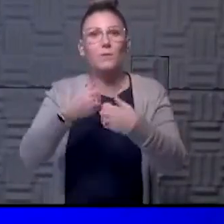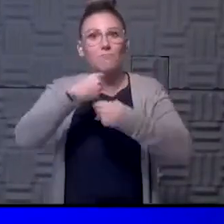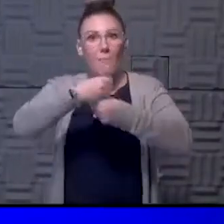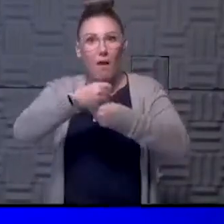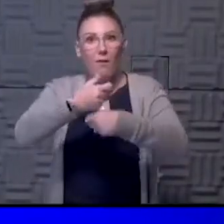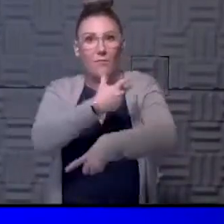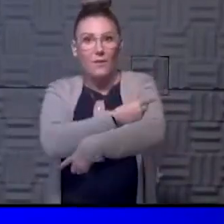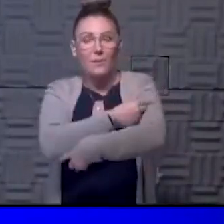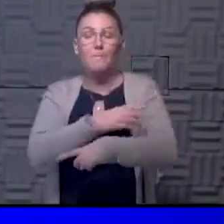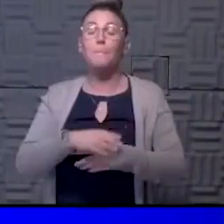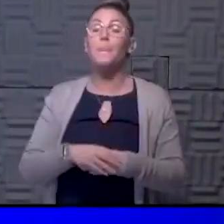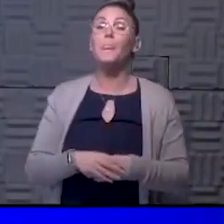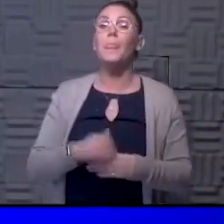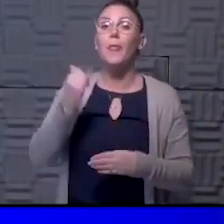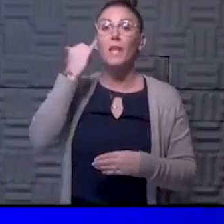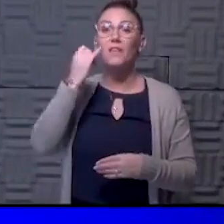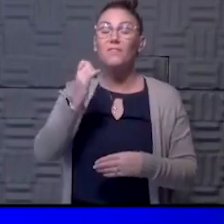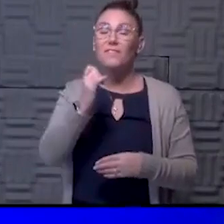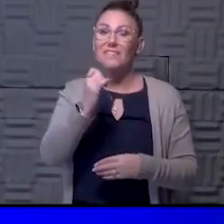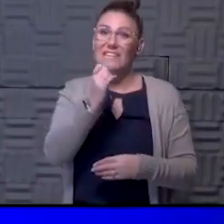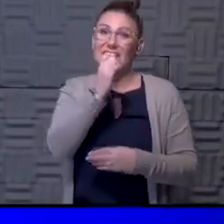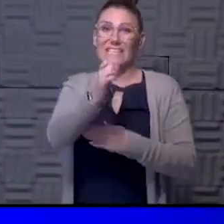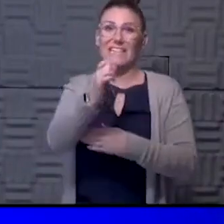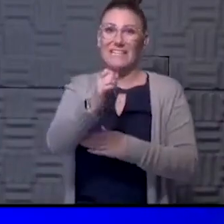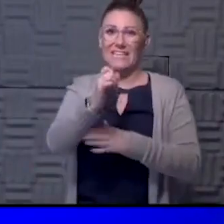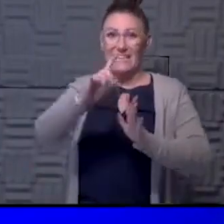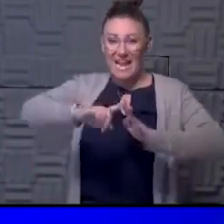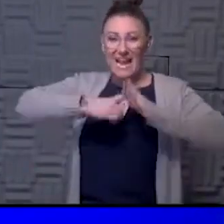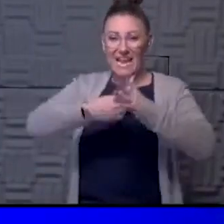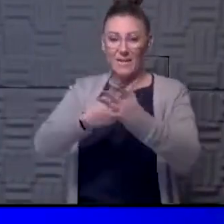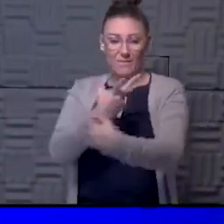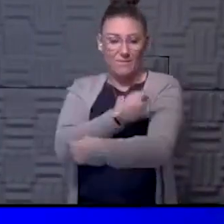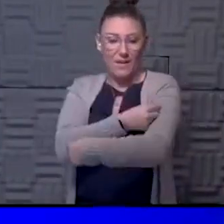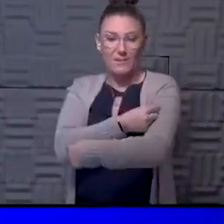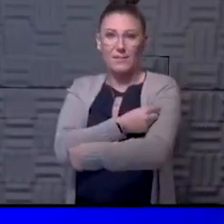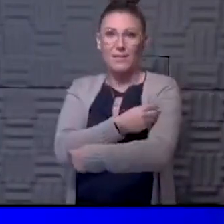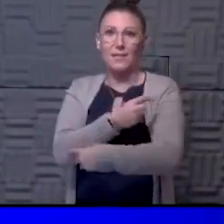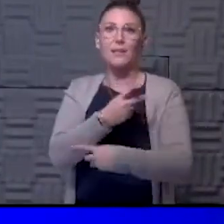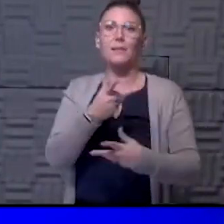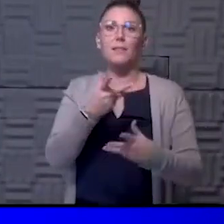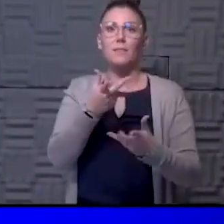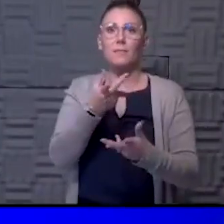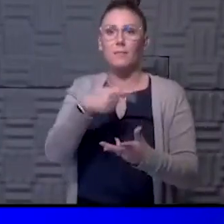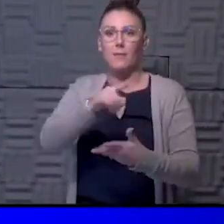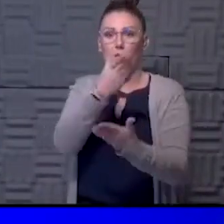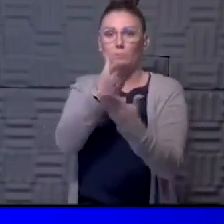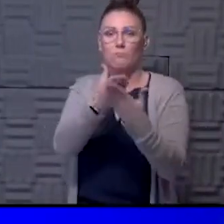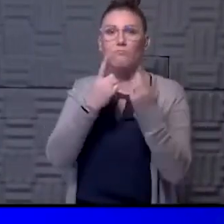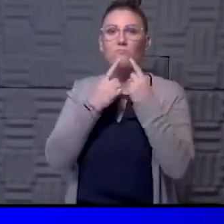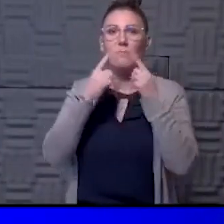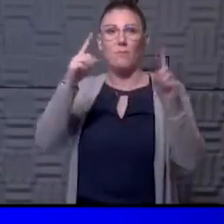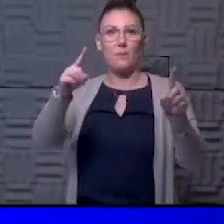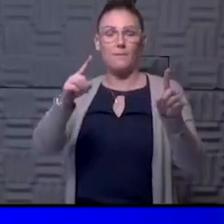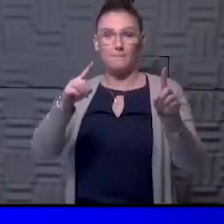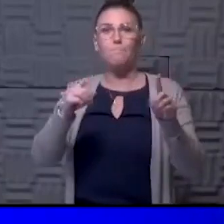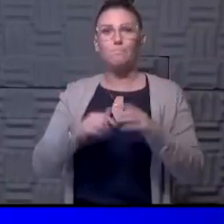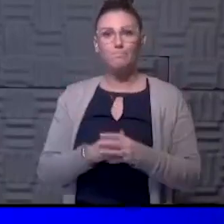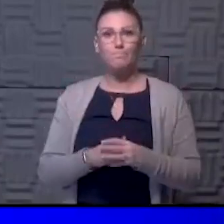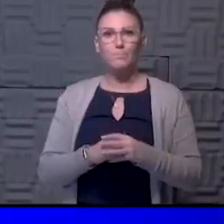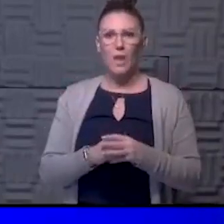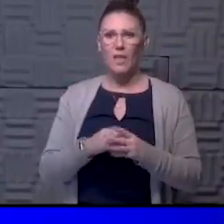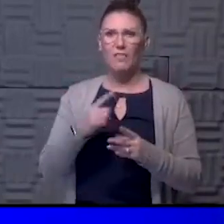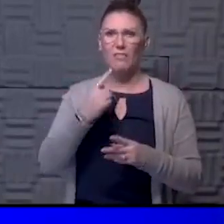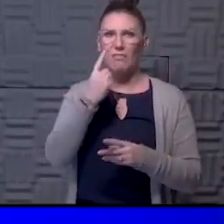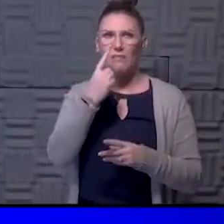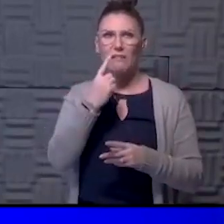If these inactivated vaccines, these inactivated virus vaccines are proven to be efficacious, and I think Russia